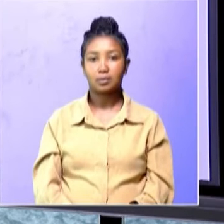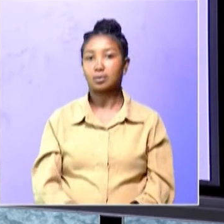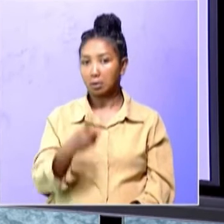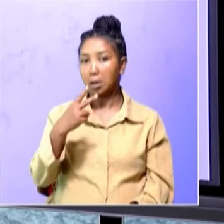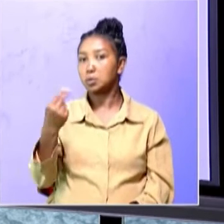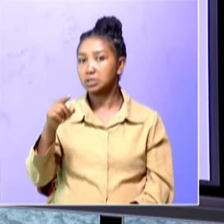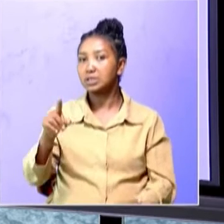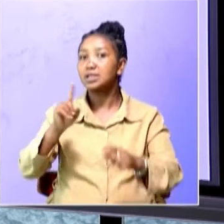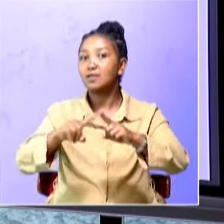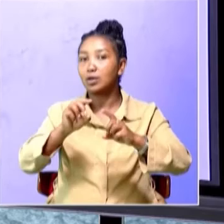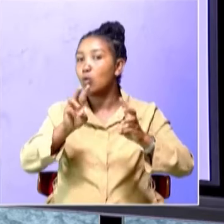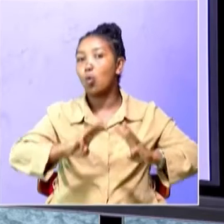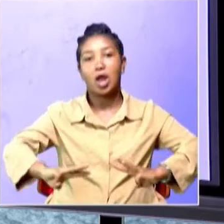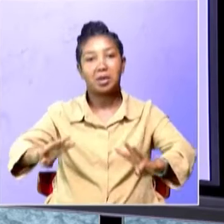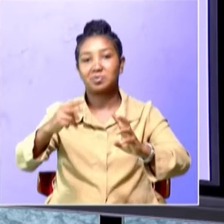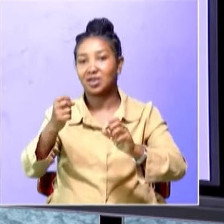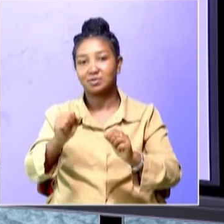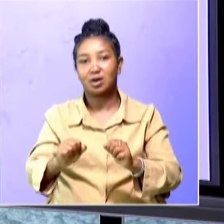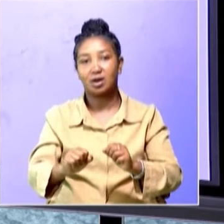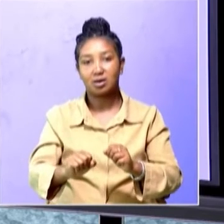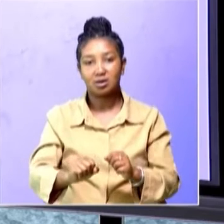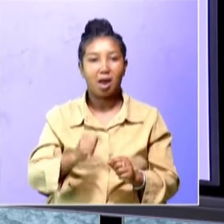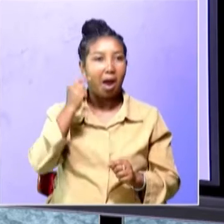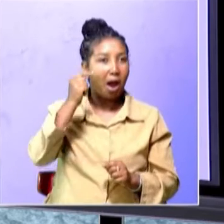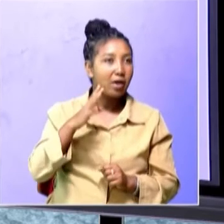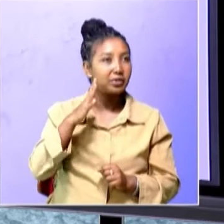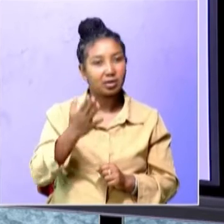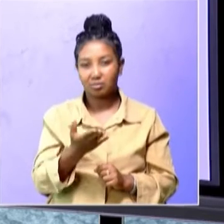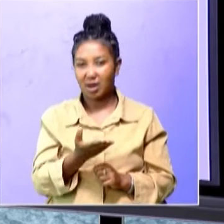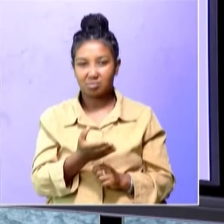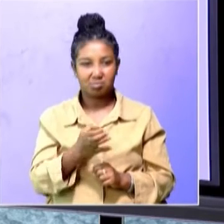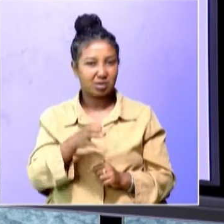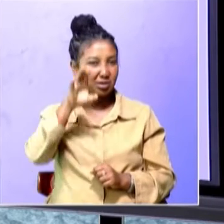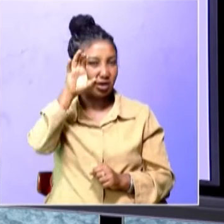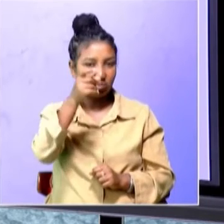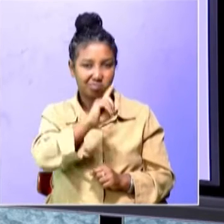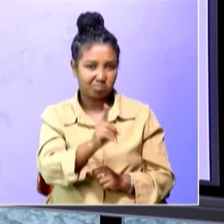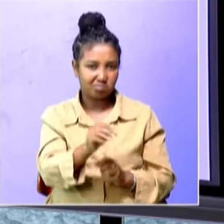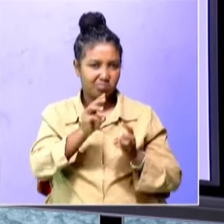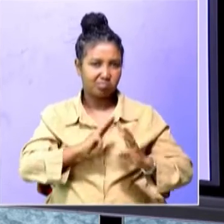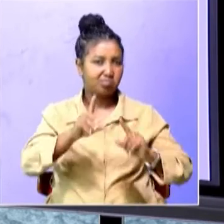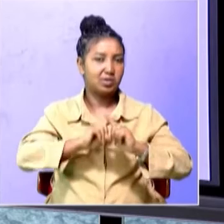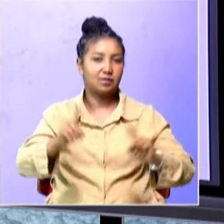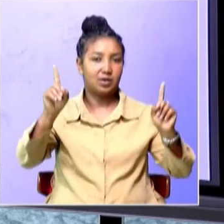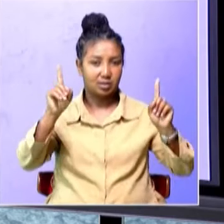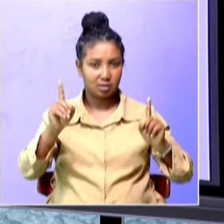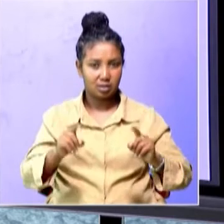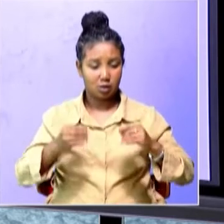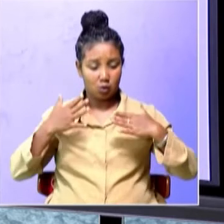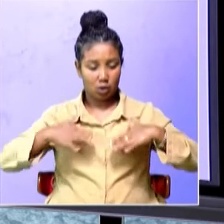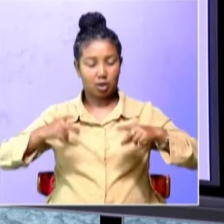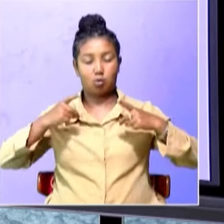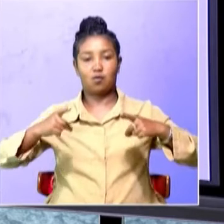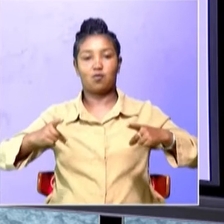You can use a different way of writing, okay? Don't worry about that. You don't have to be exactly the same with me, okay? Wearing